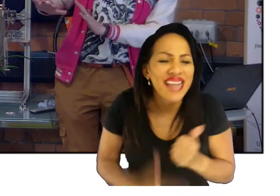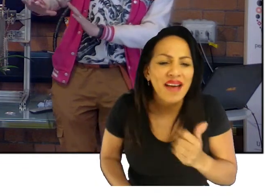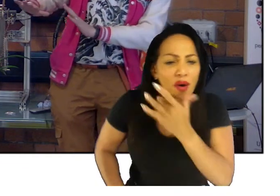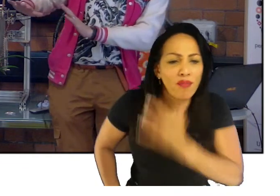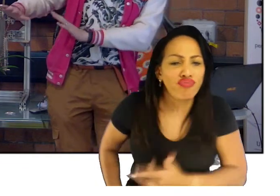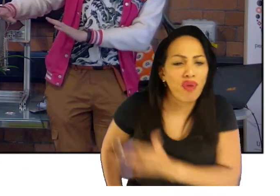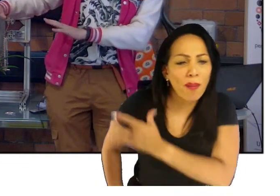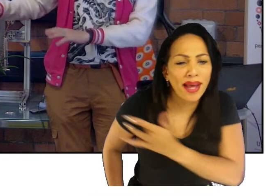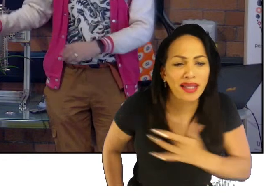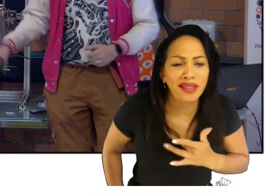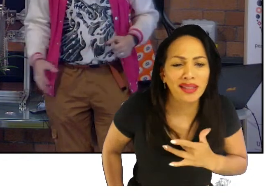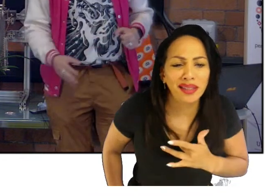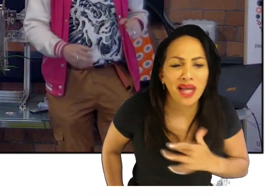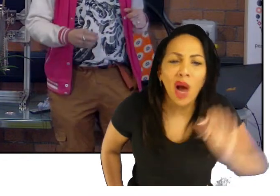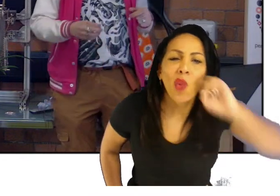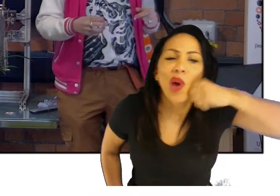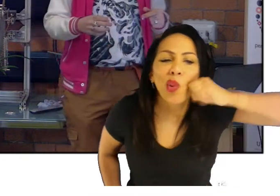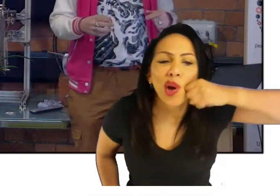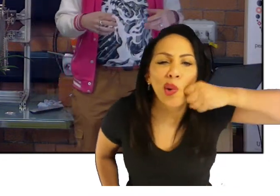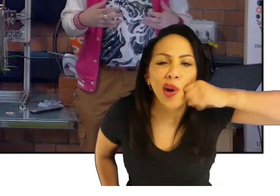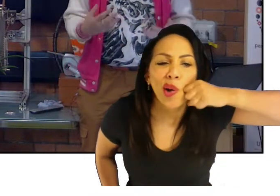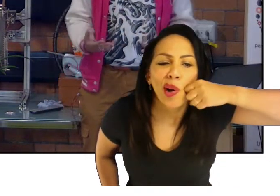distance yourself from that.